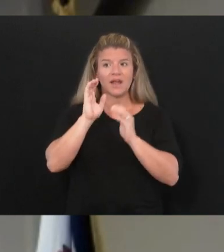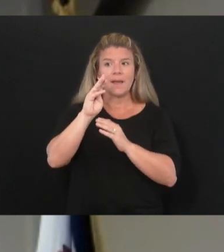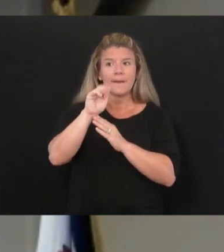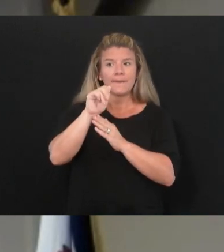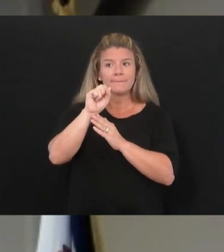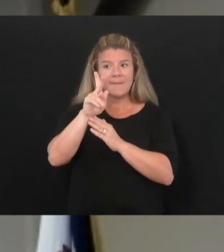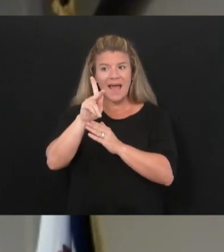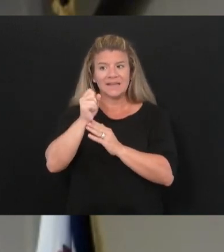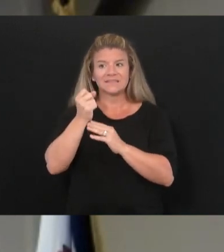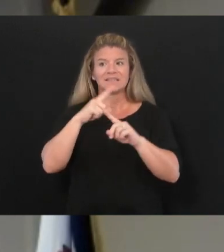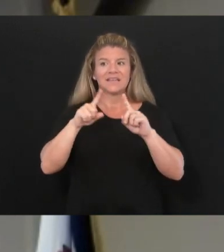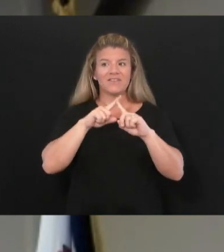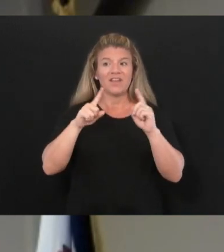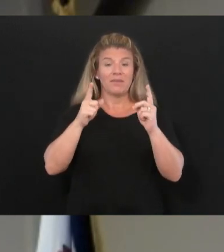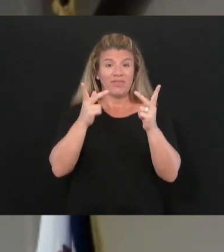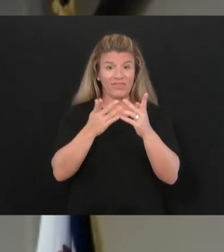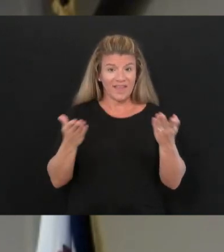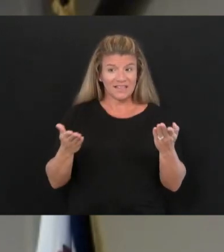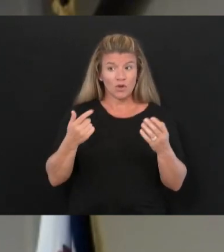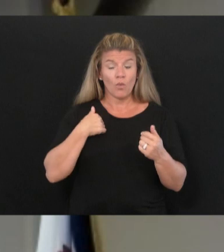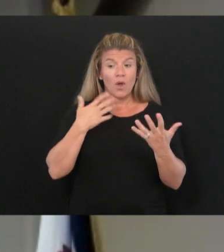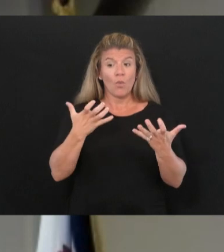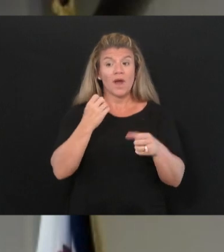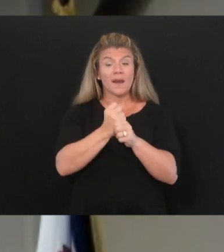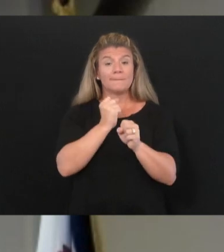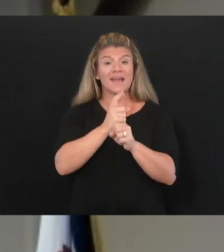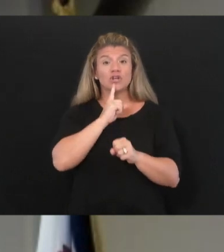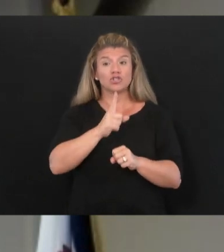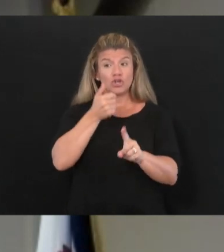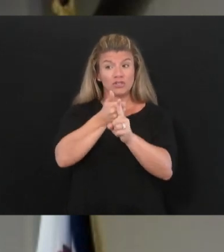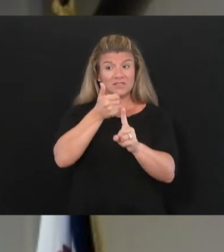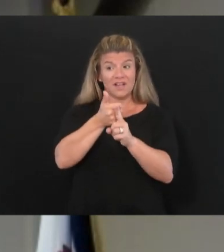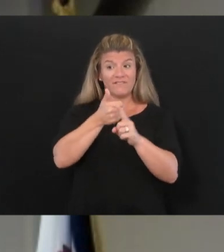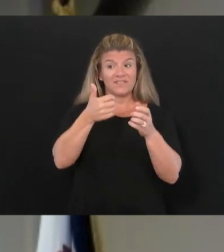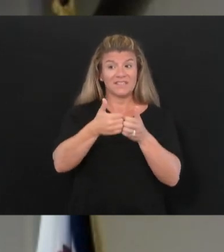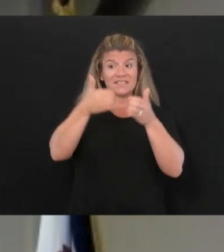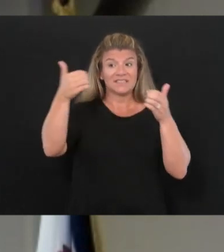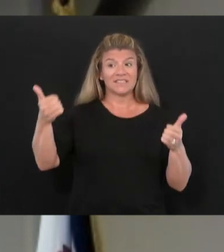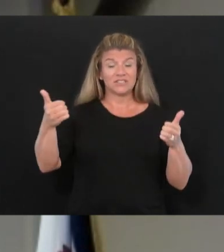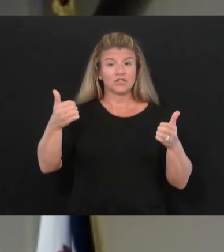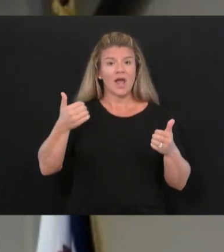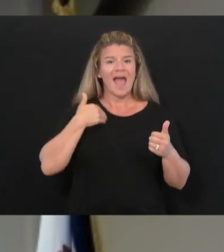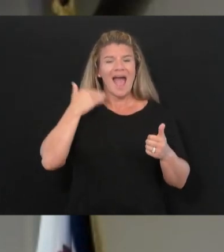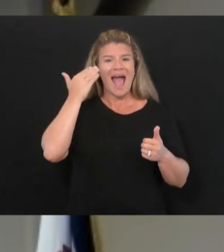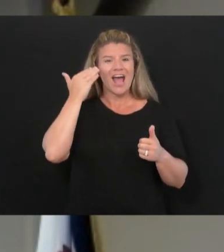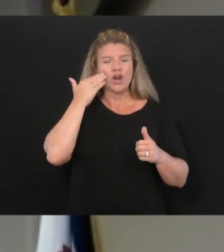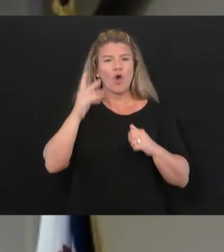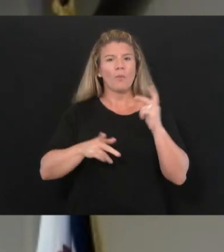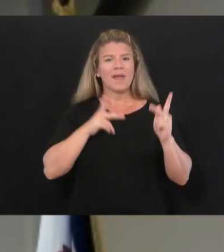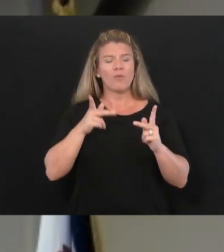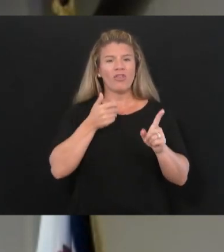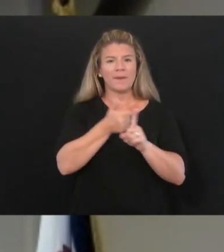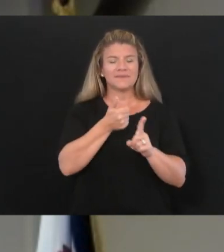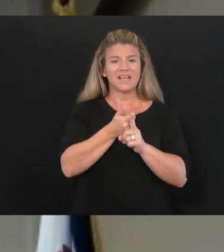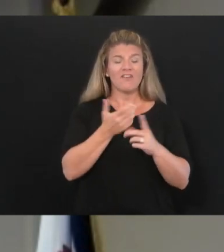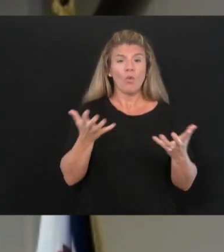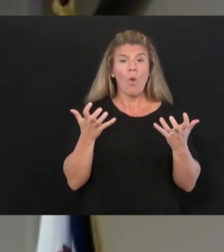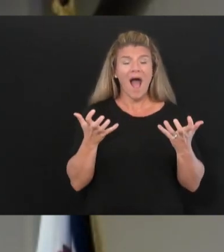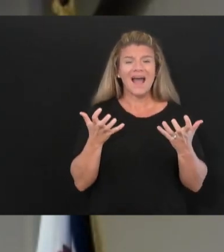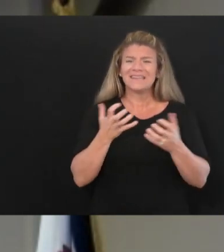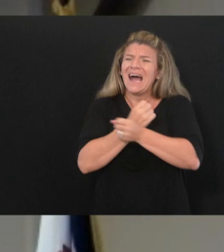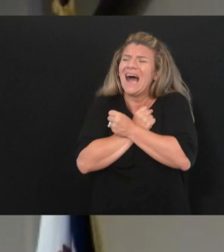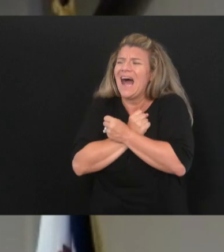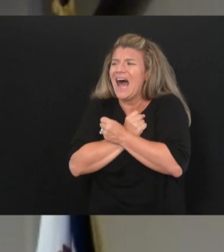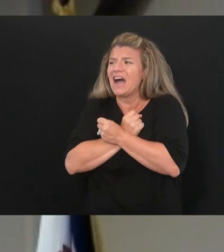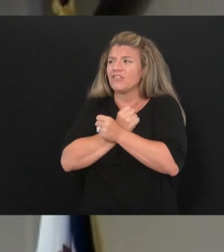the facility. We want to make sure that you self-distance. I know folks are going to be anxious to hug their loved